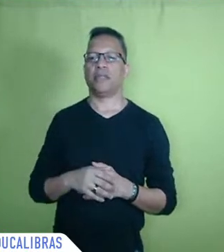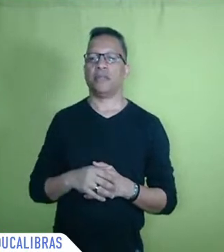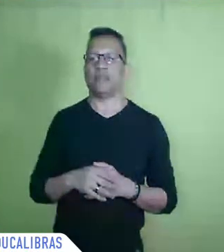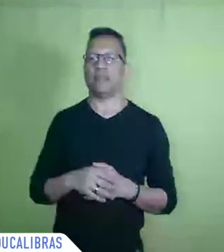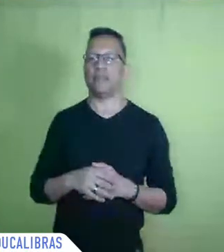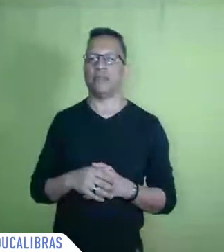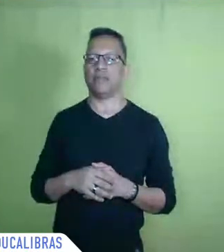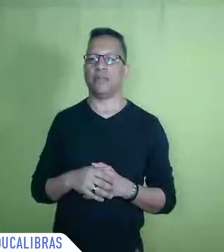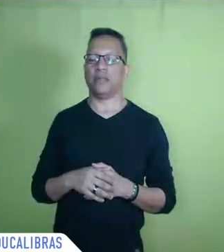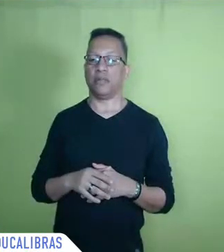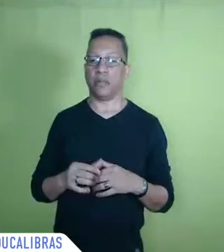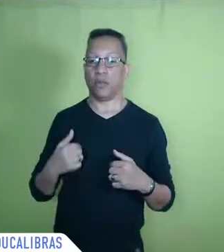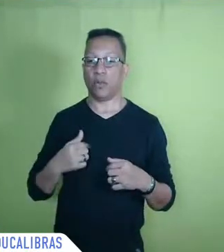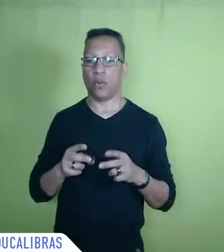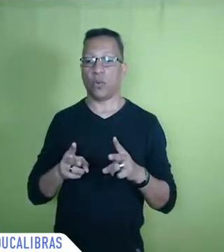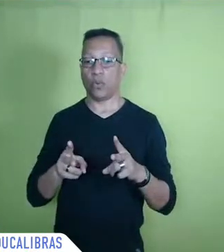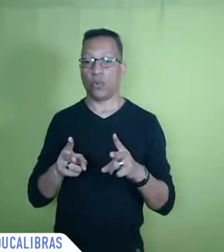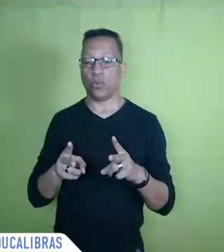Mariana.